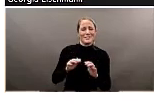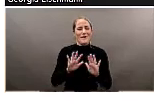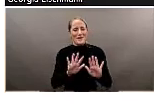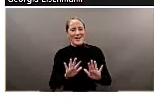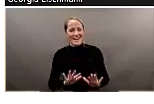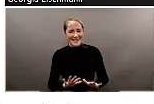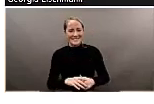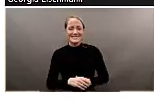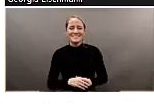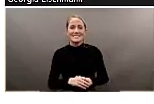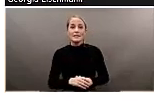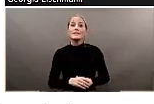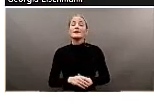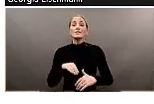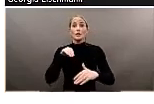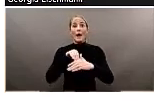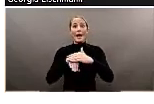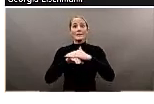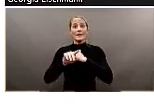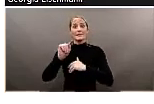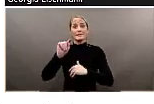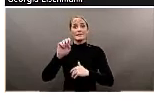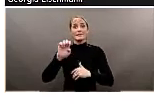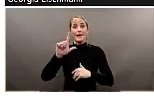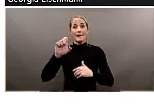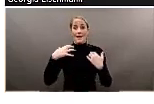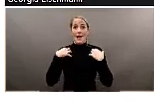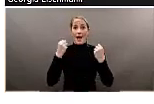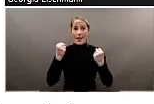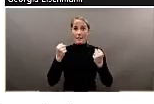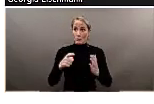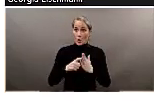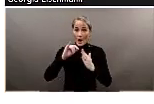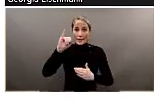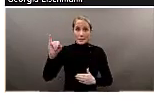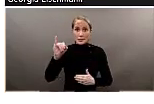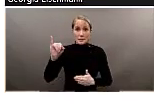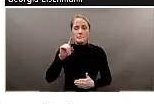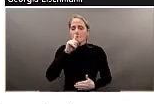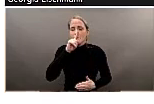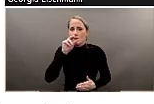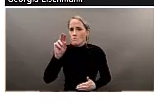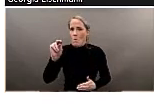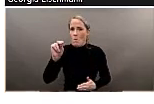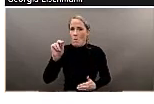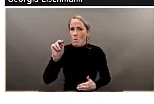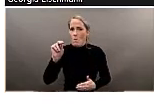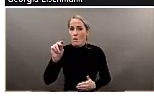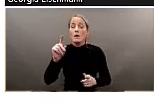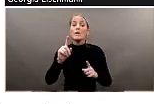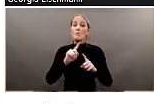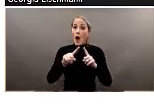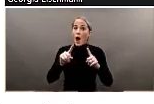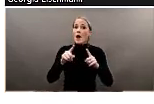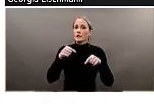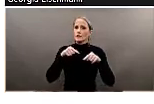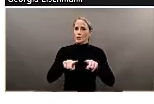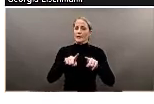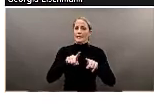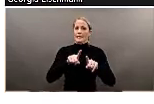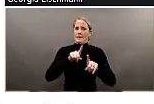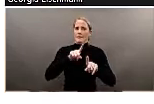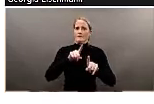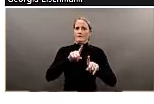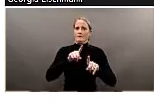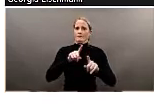Insurance is not required to use the telehealth service. However, when you're answering questions about your medical history